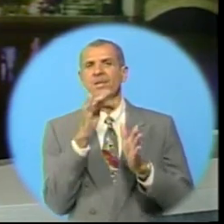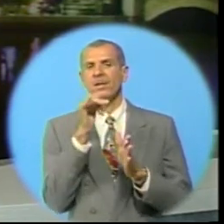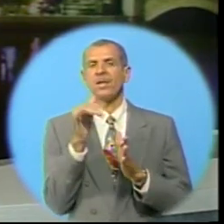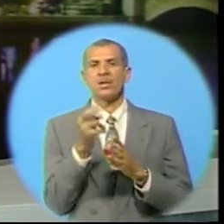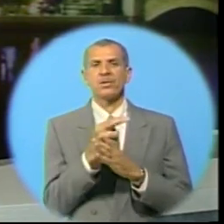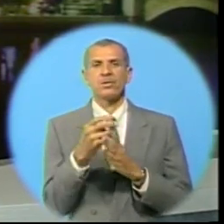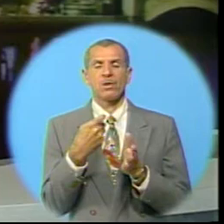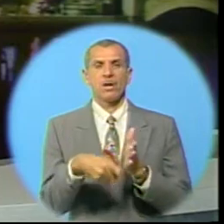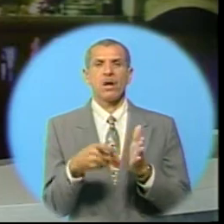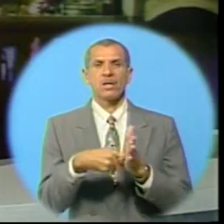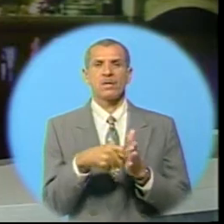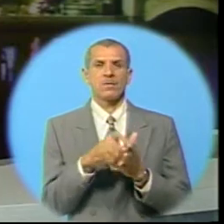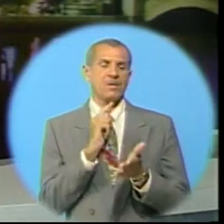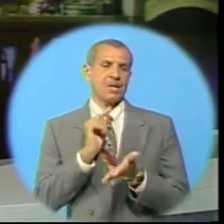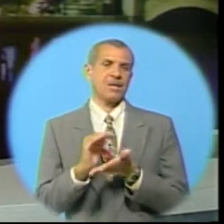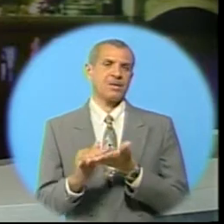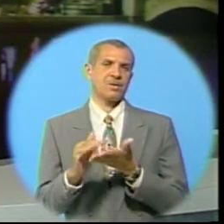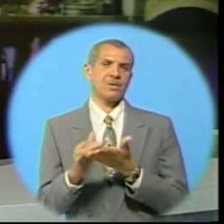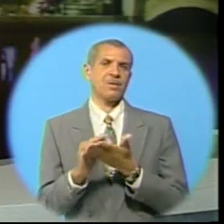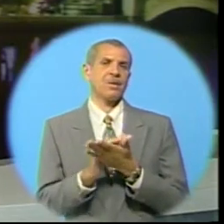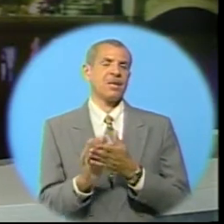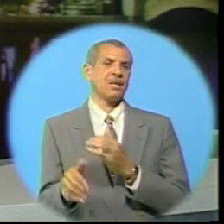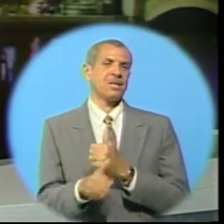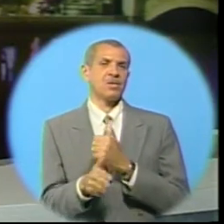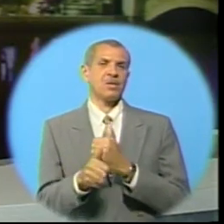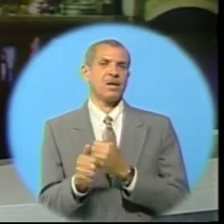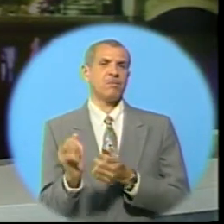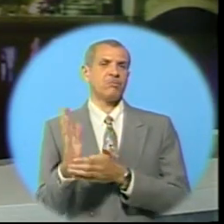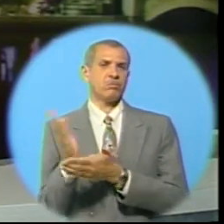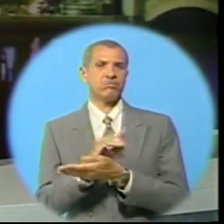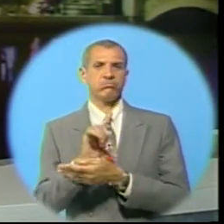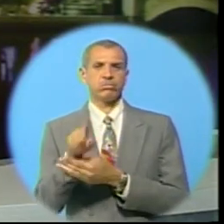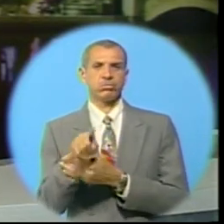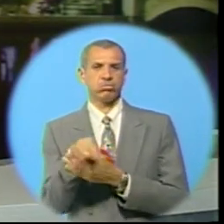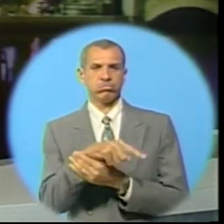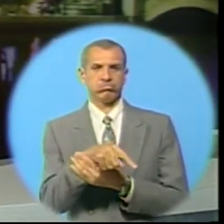as an excuse, because they run the risk of being wiped out completely.